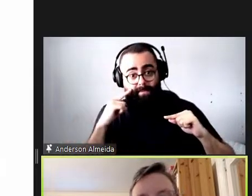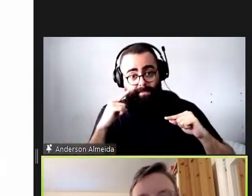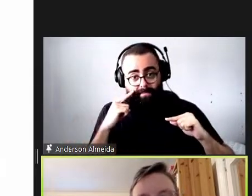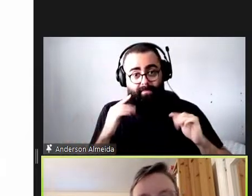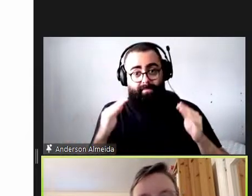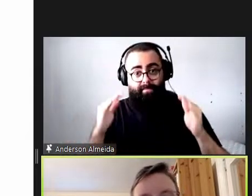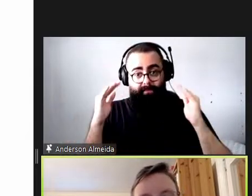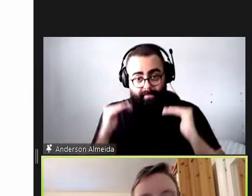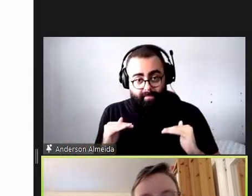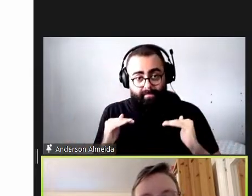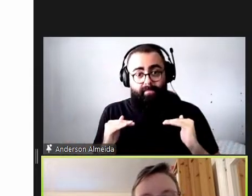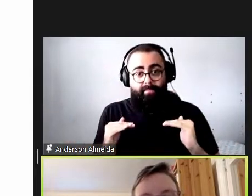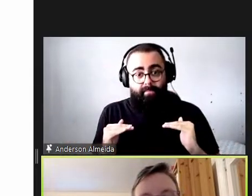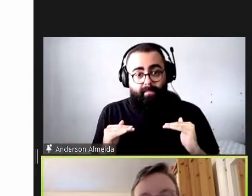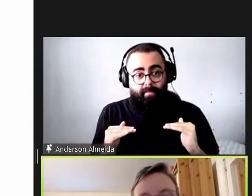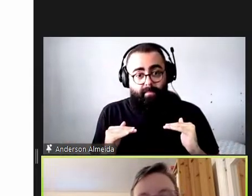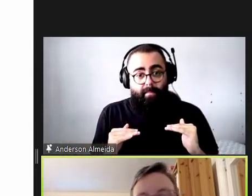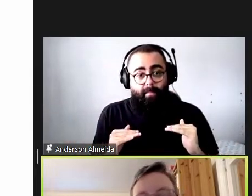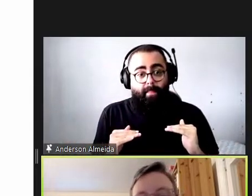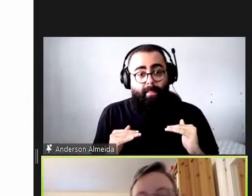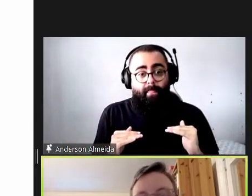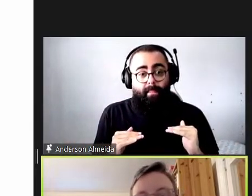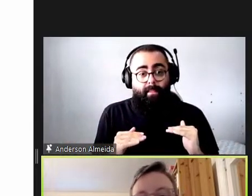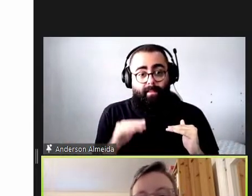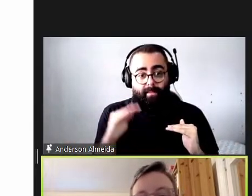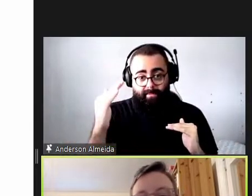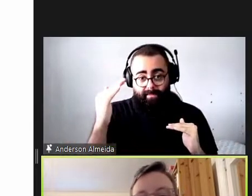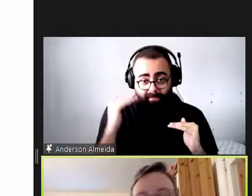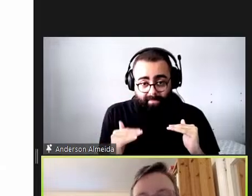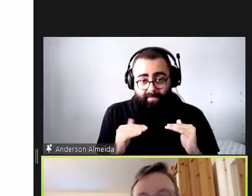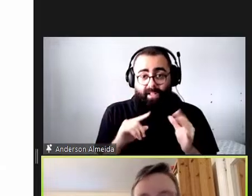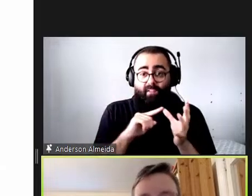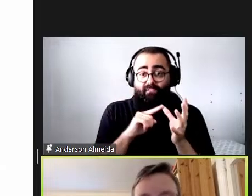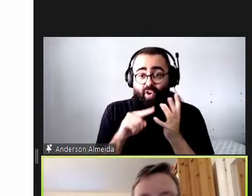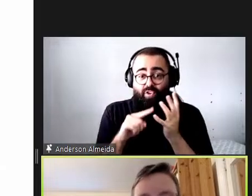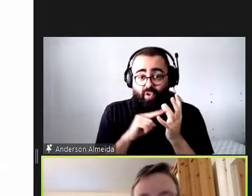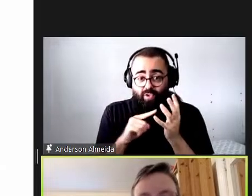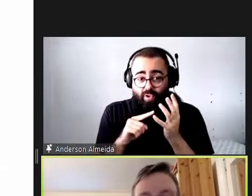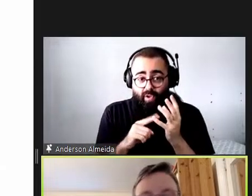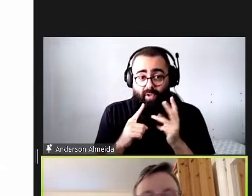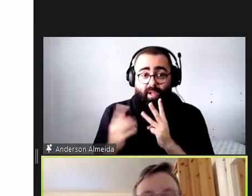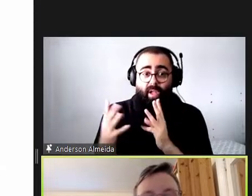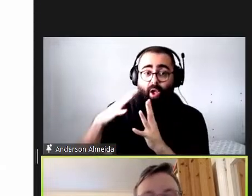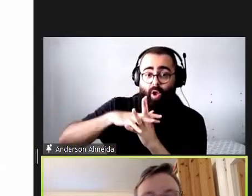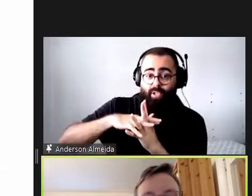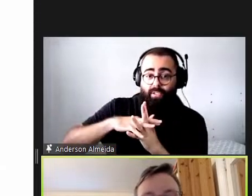dorsum. Below that, the lip aperture.